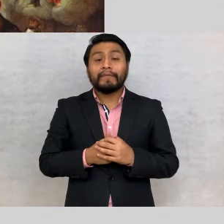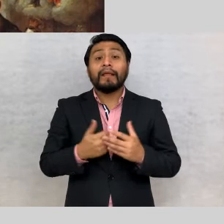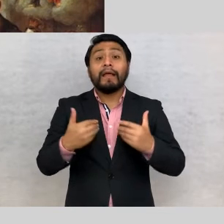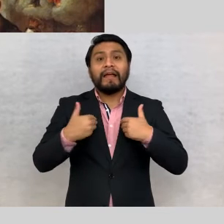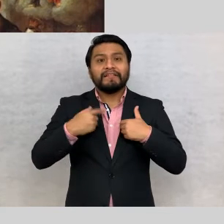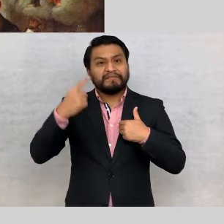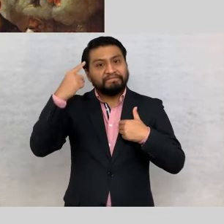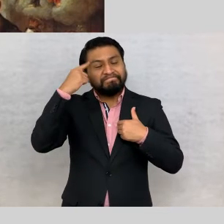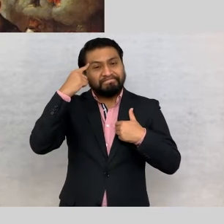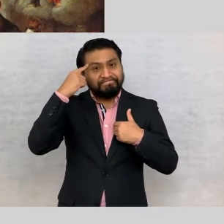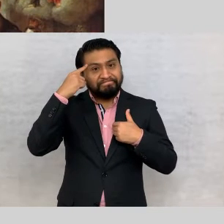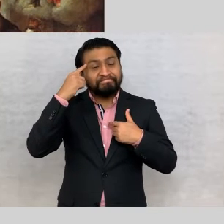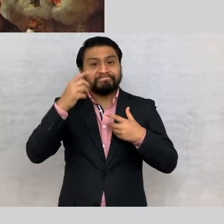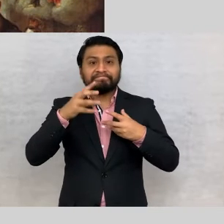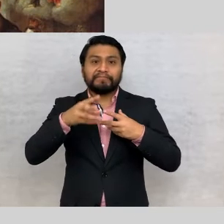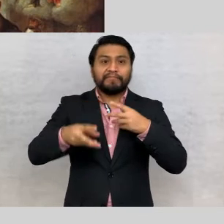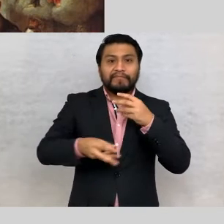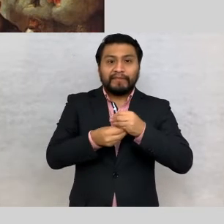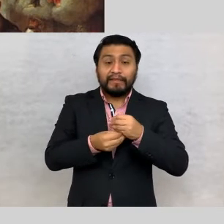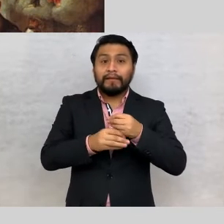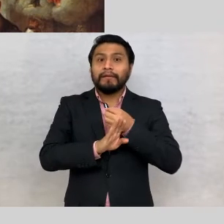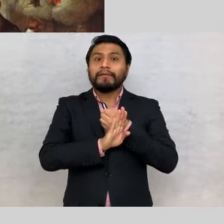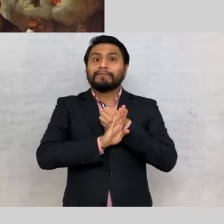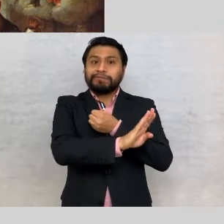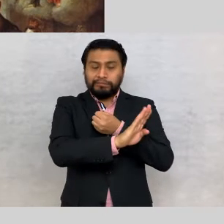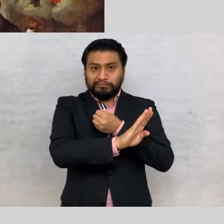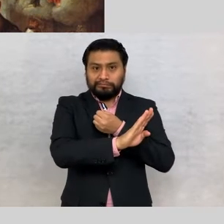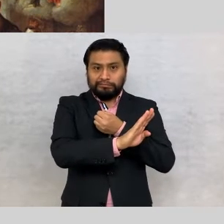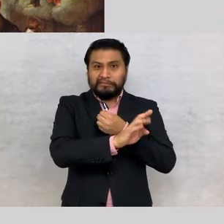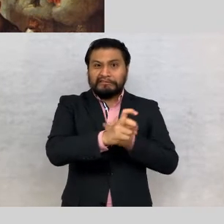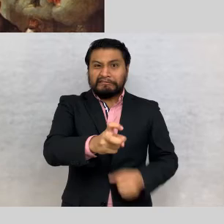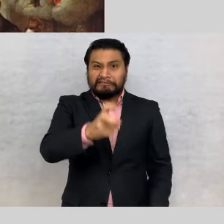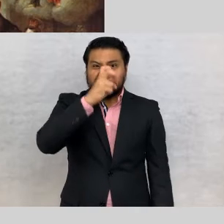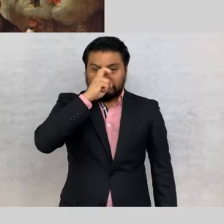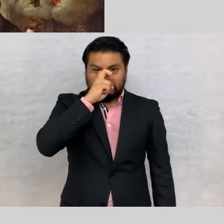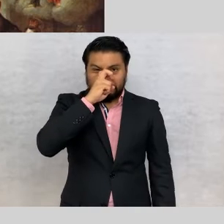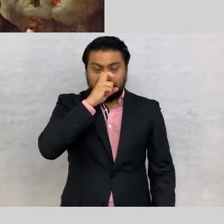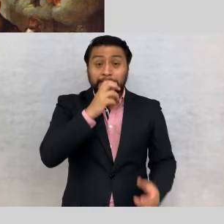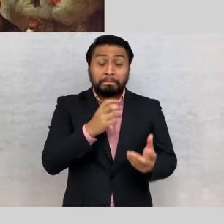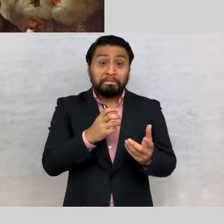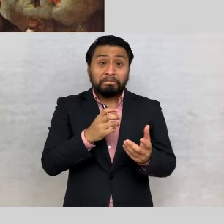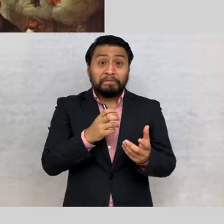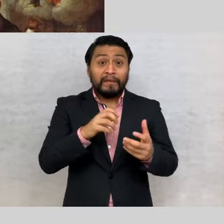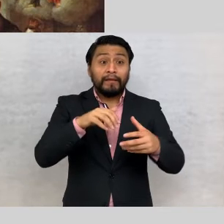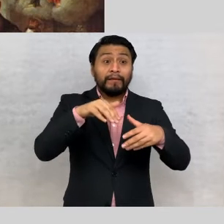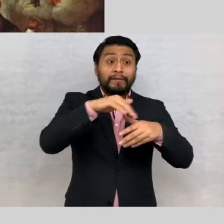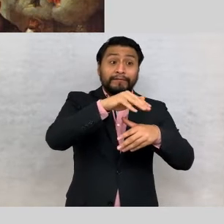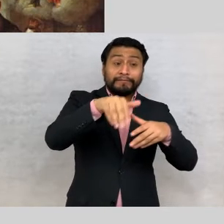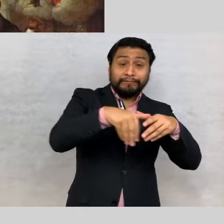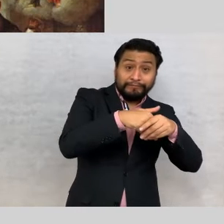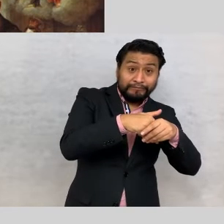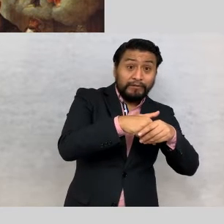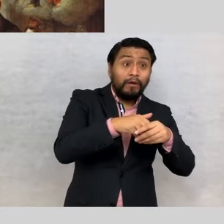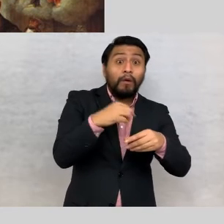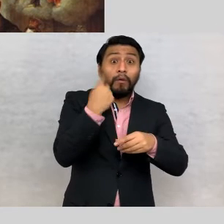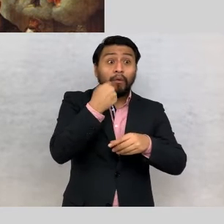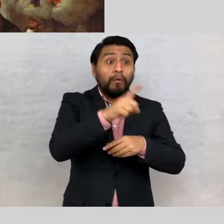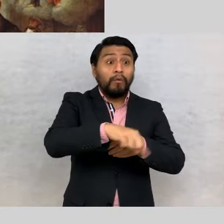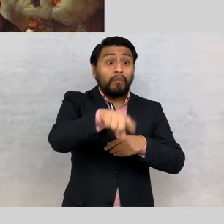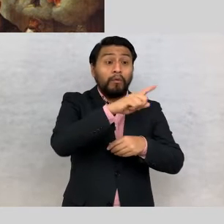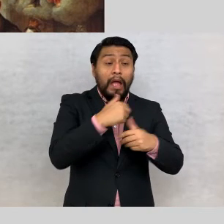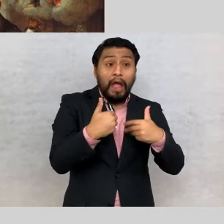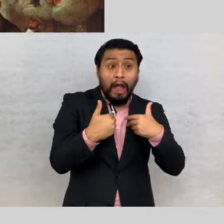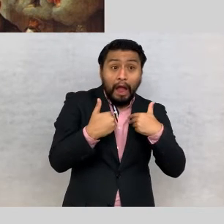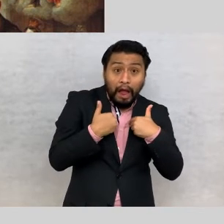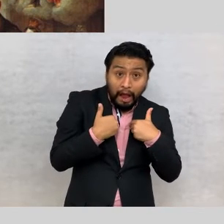imposed the avoidance of, or more than imposed, it favored the avoidance of marriage between those who were